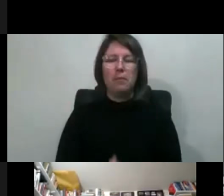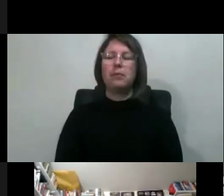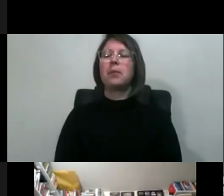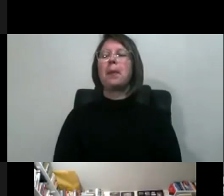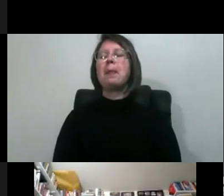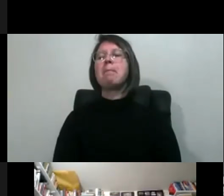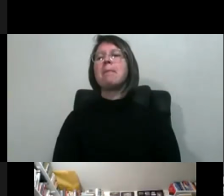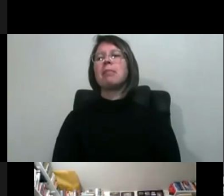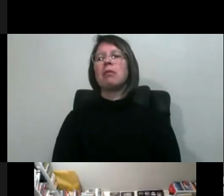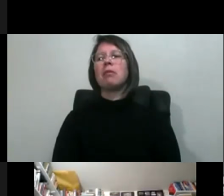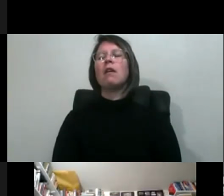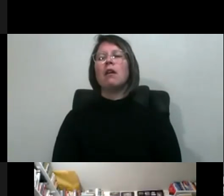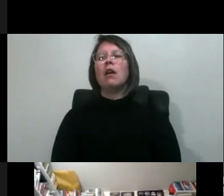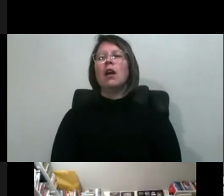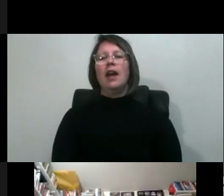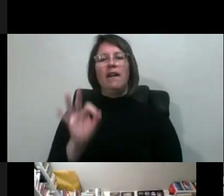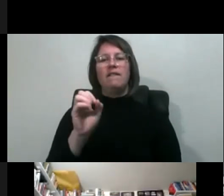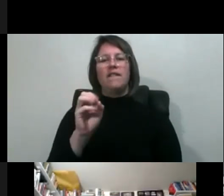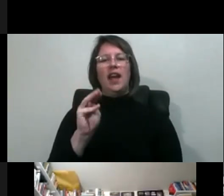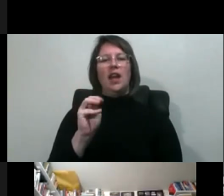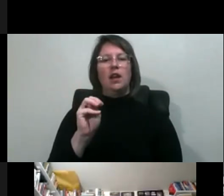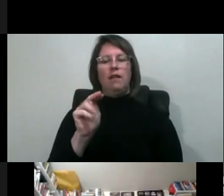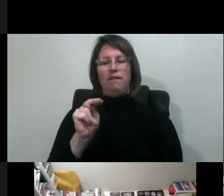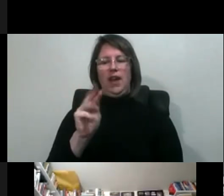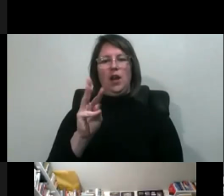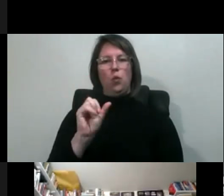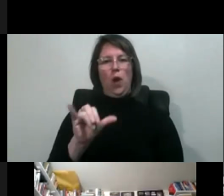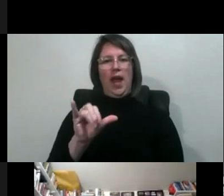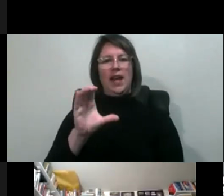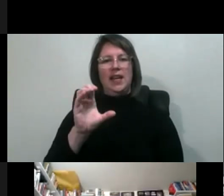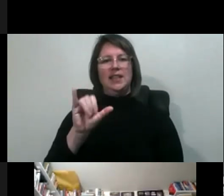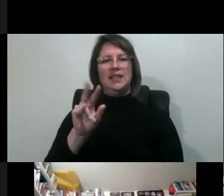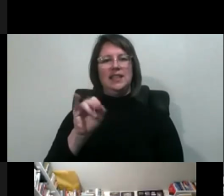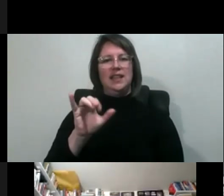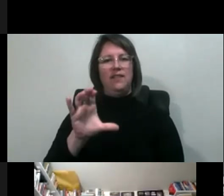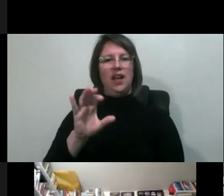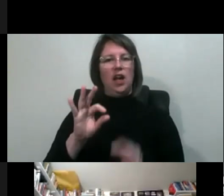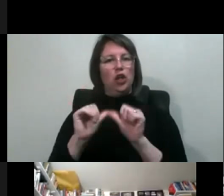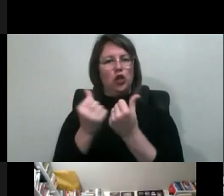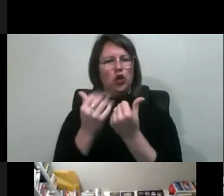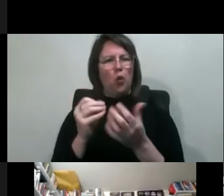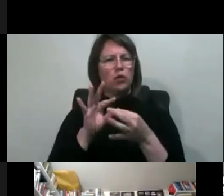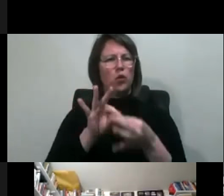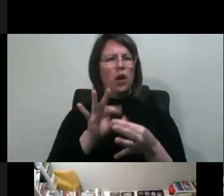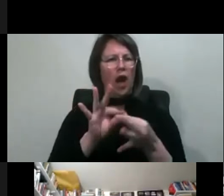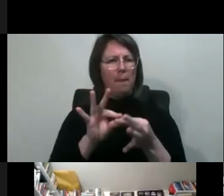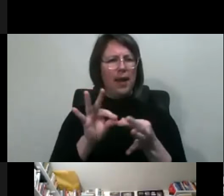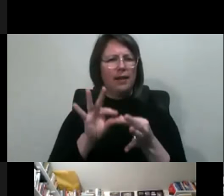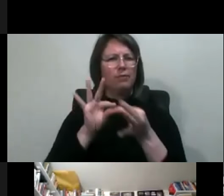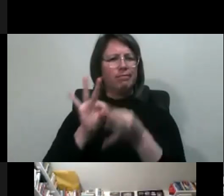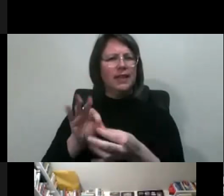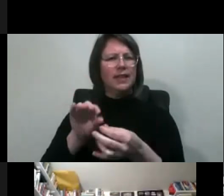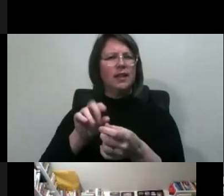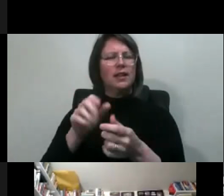think the Fenway Civic Association really just wants to comment in particular on the suspension of the Route 55